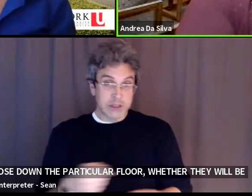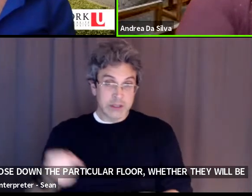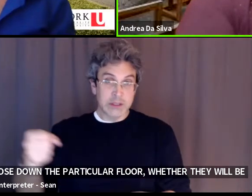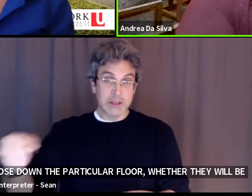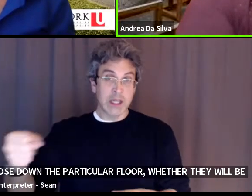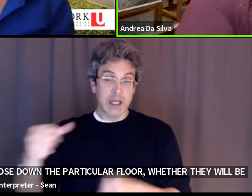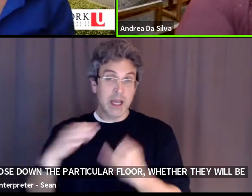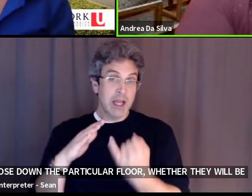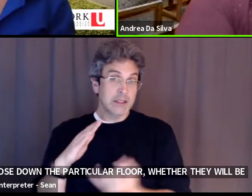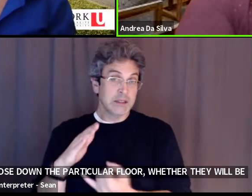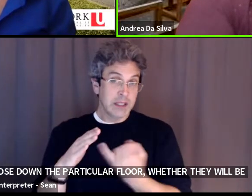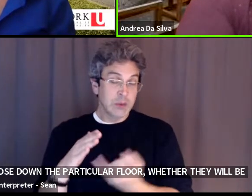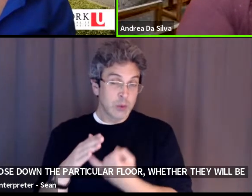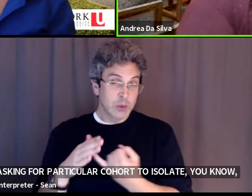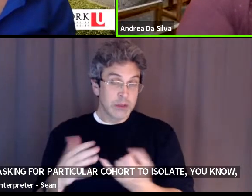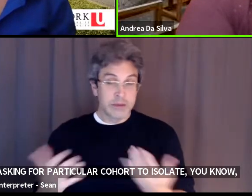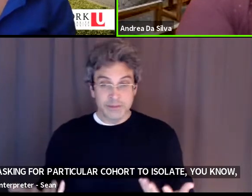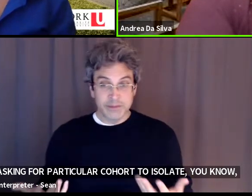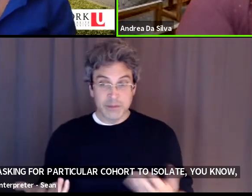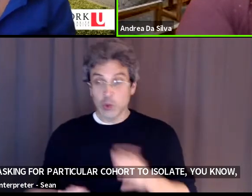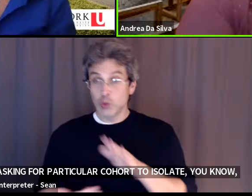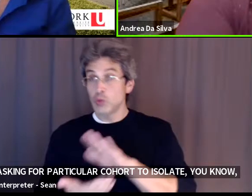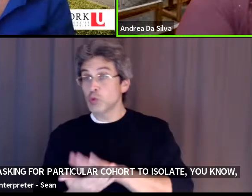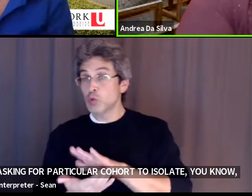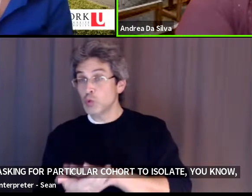be various schools and there may be different